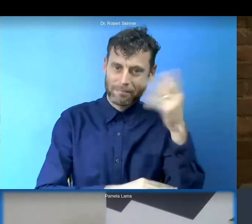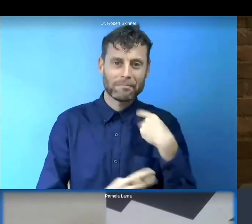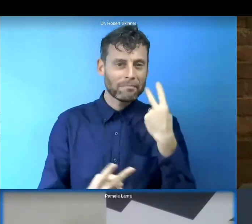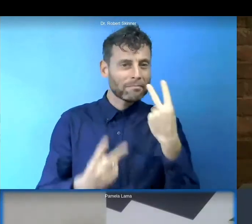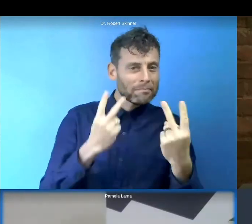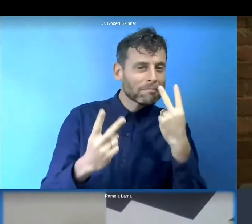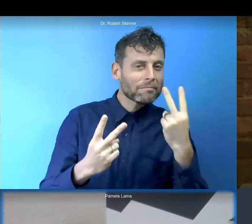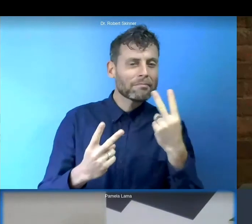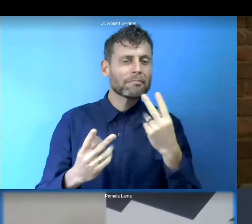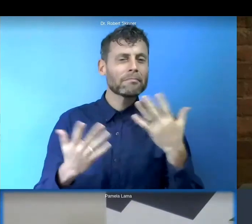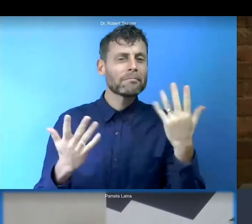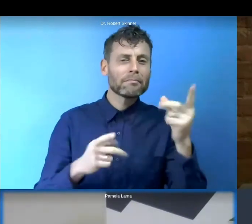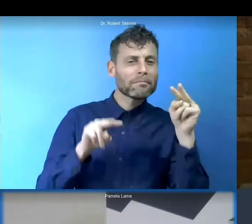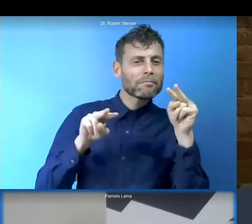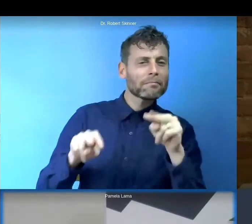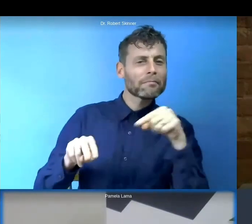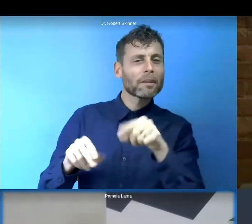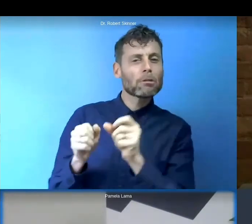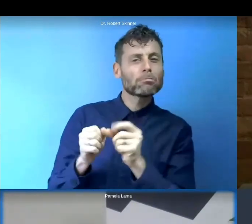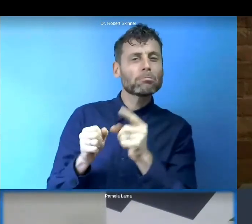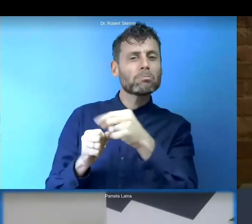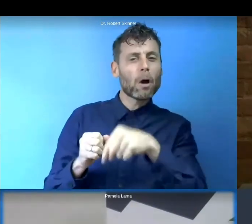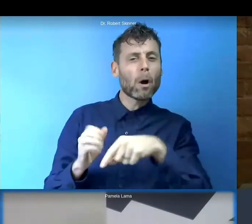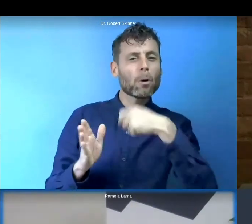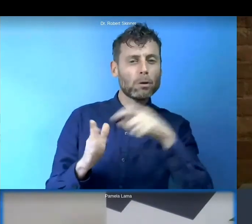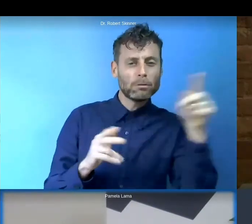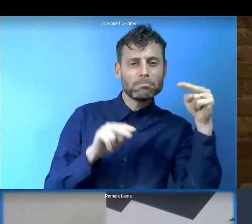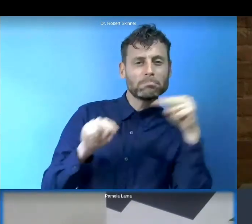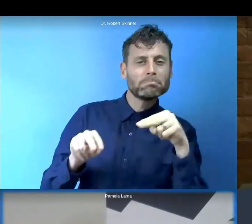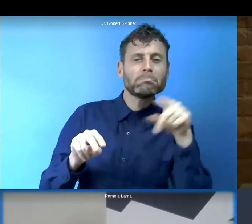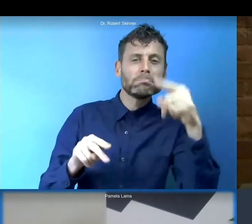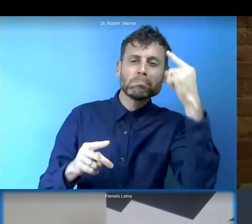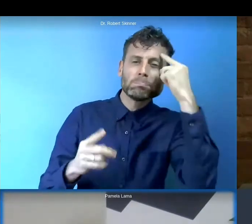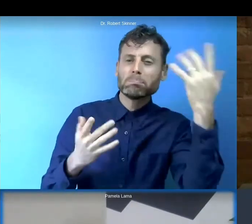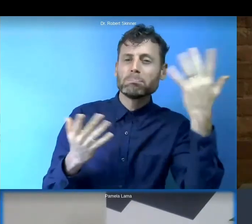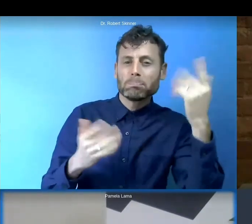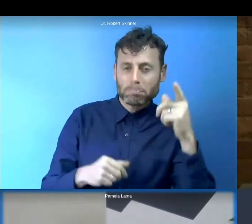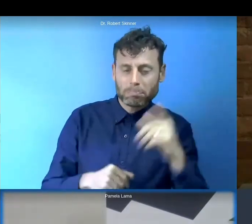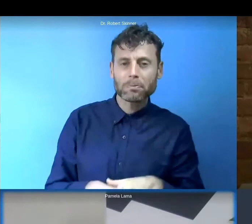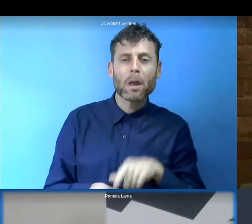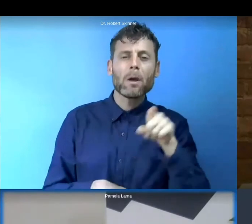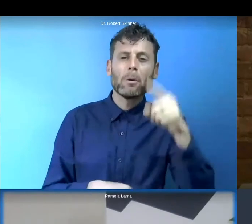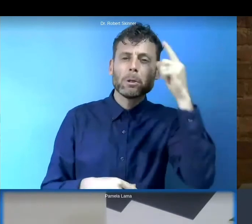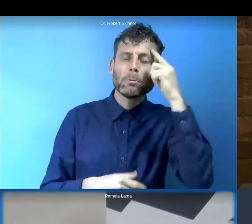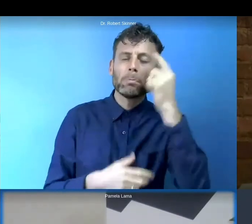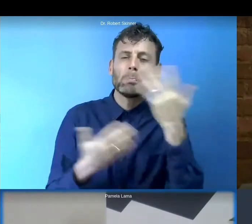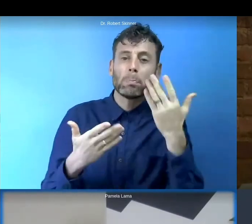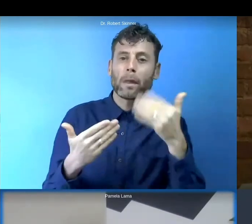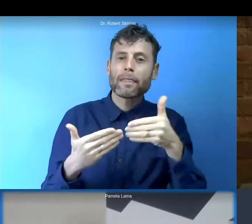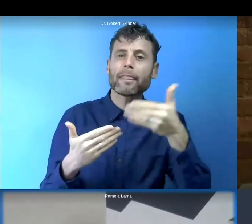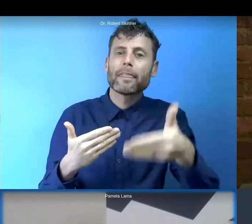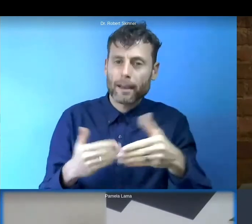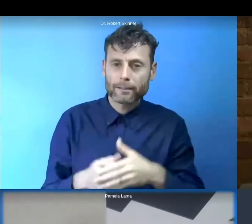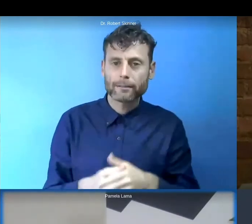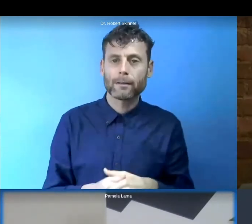on ROC and providing such useful hints on the future of Horizon Europe and